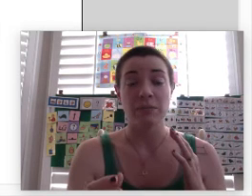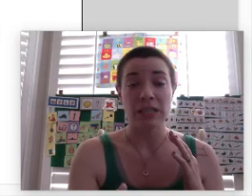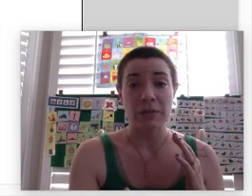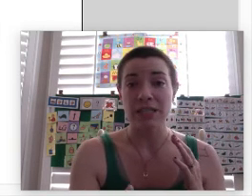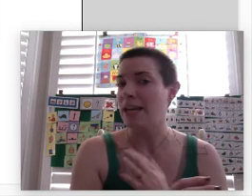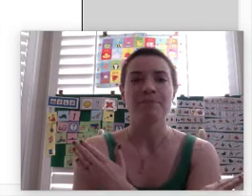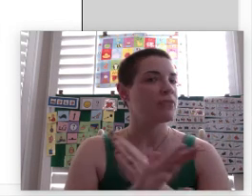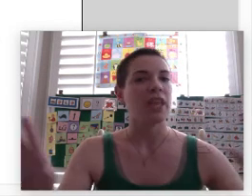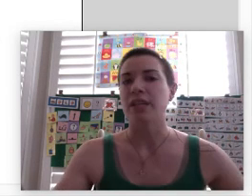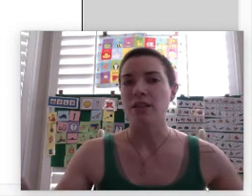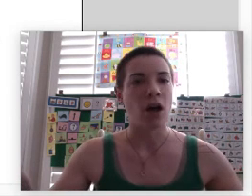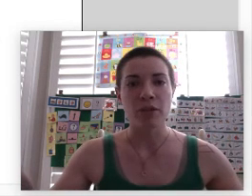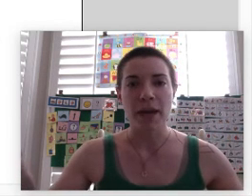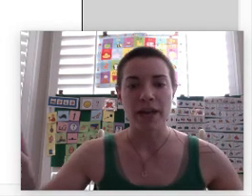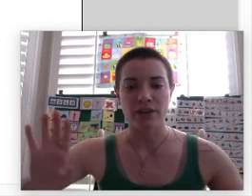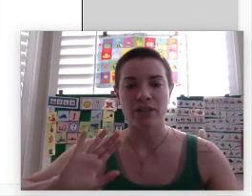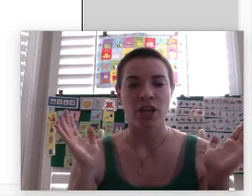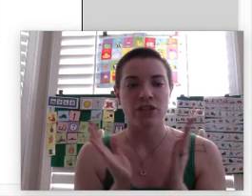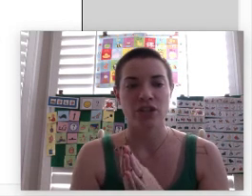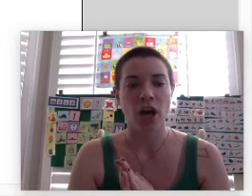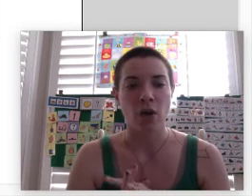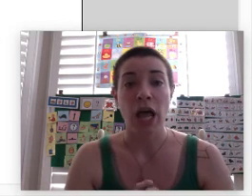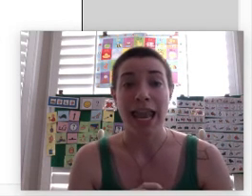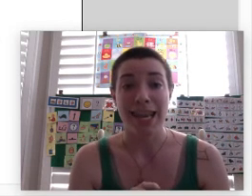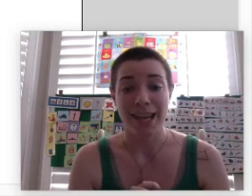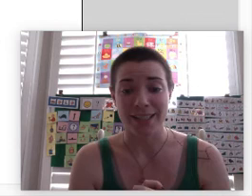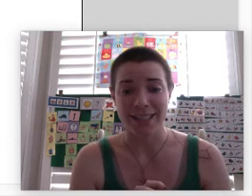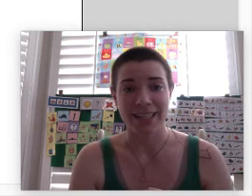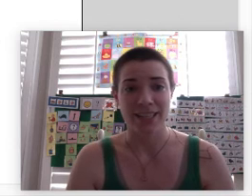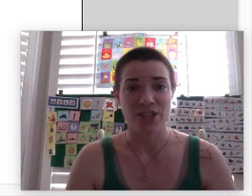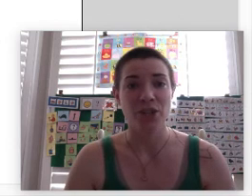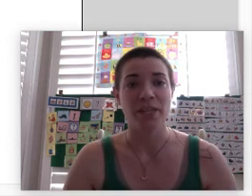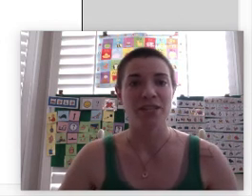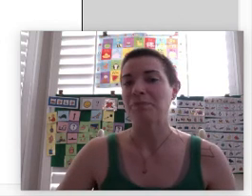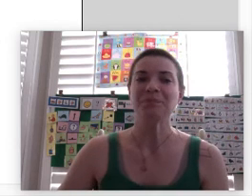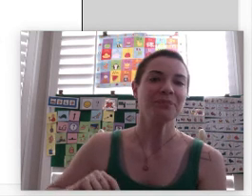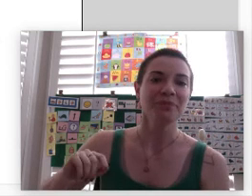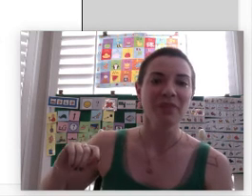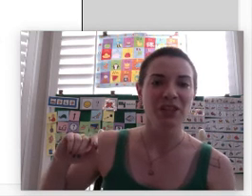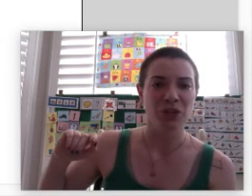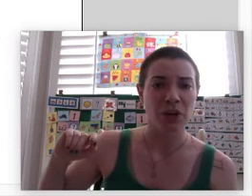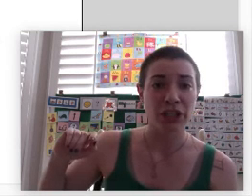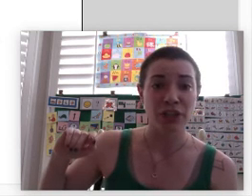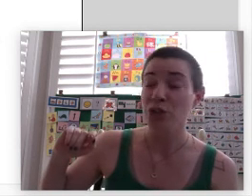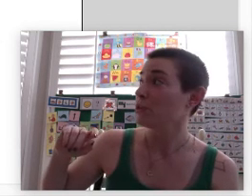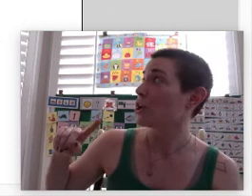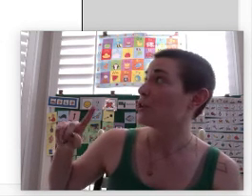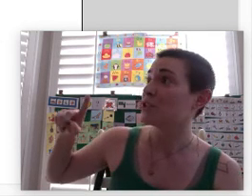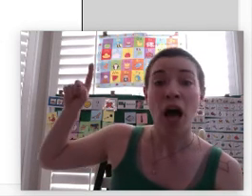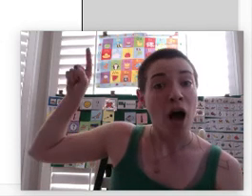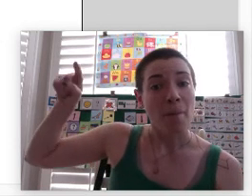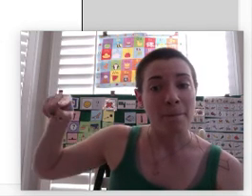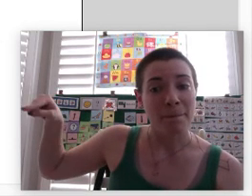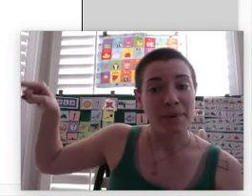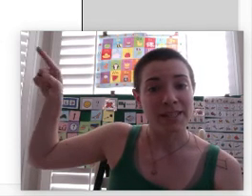encouraging them to imitate, that is all that matters. So let's get to it. So our little tune